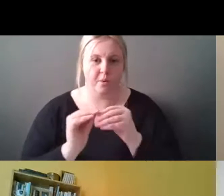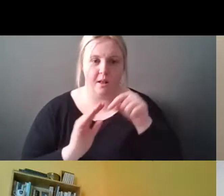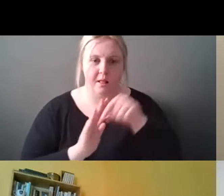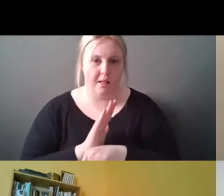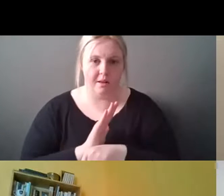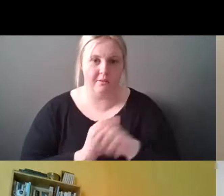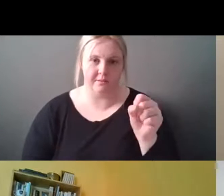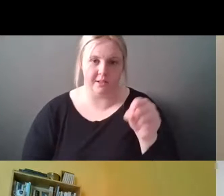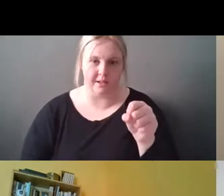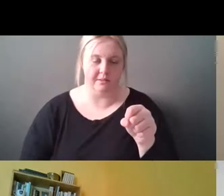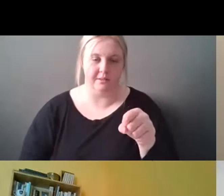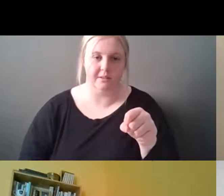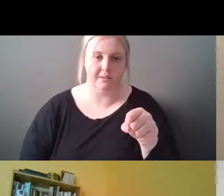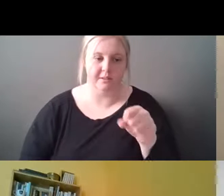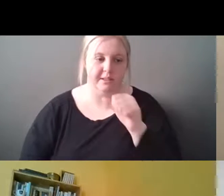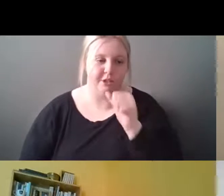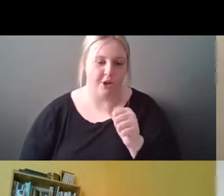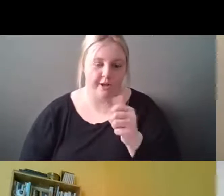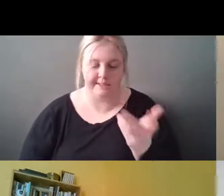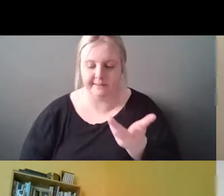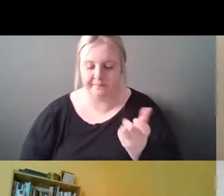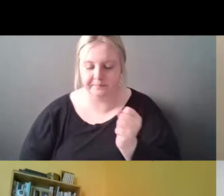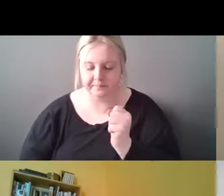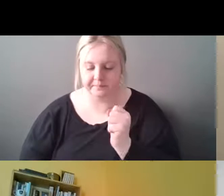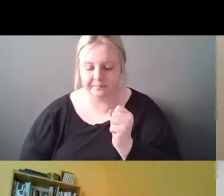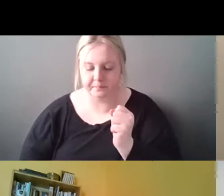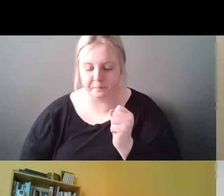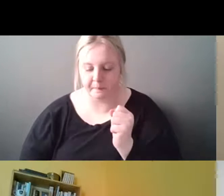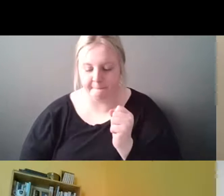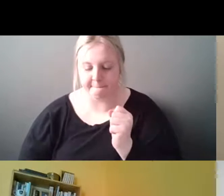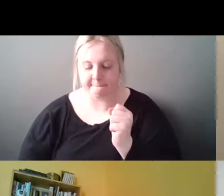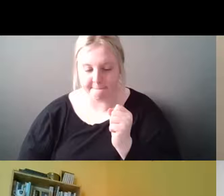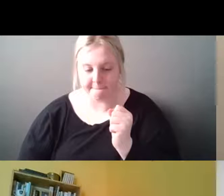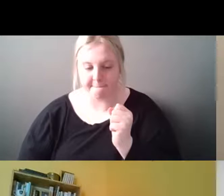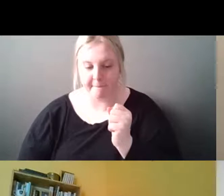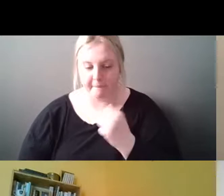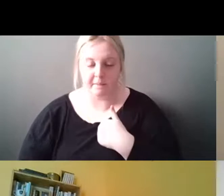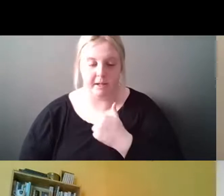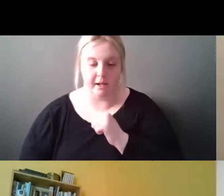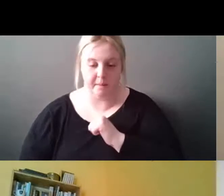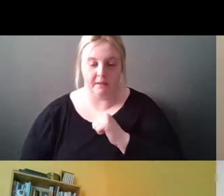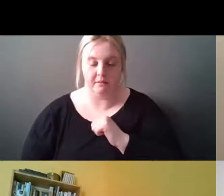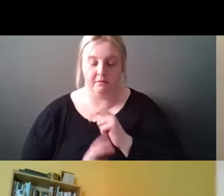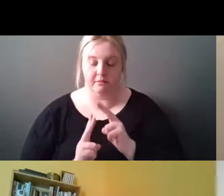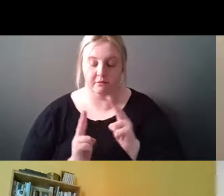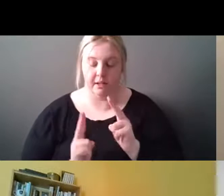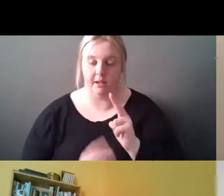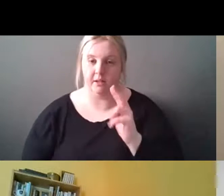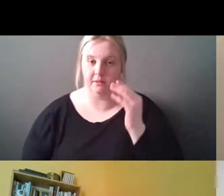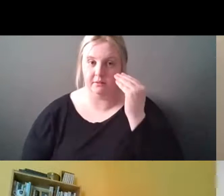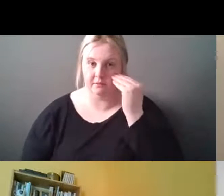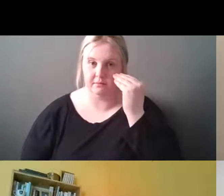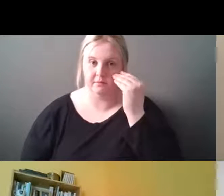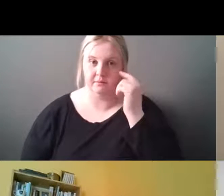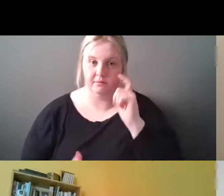say, you know, I also am cognizant of the intricacy